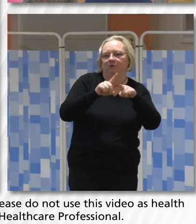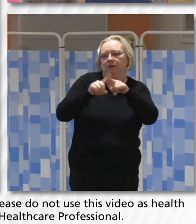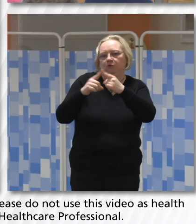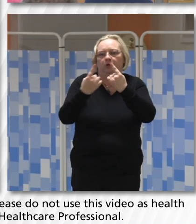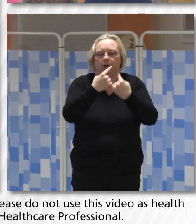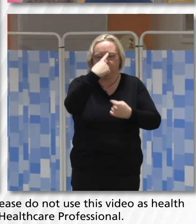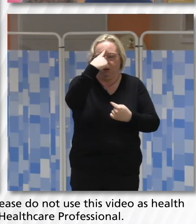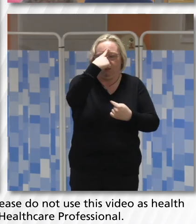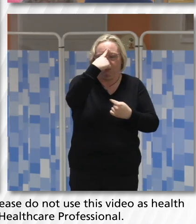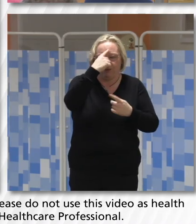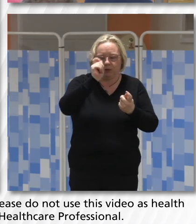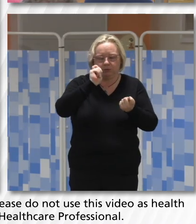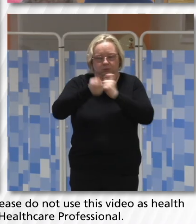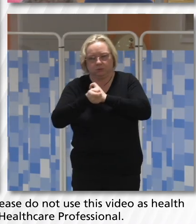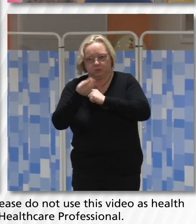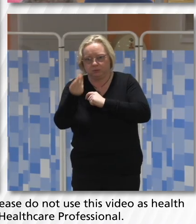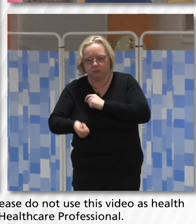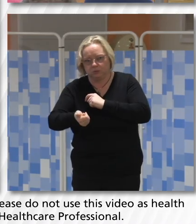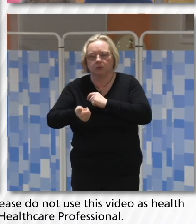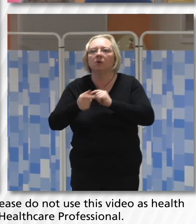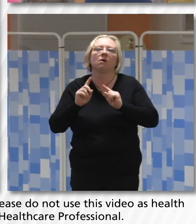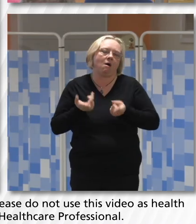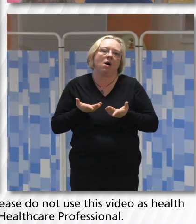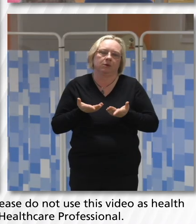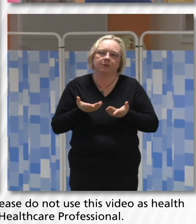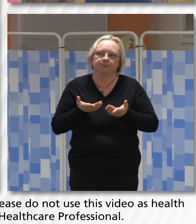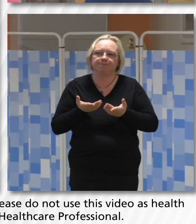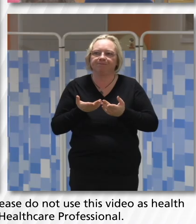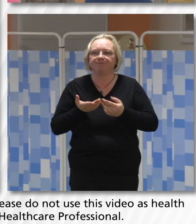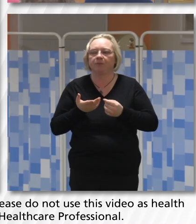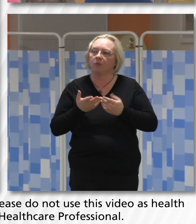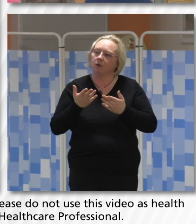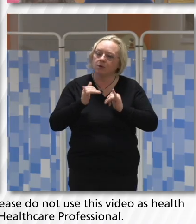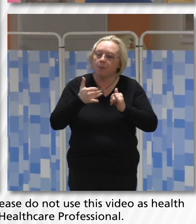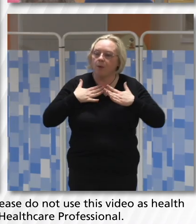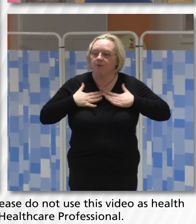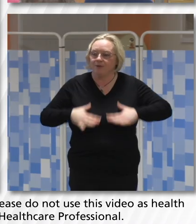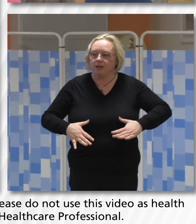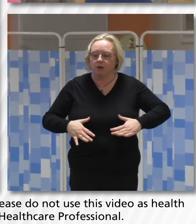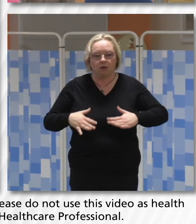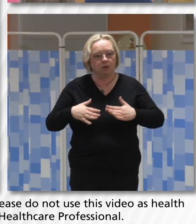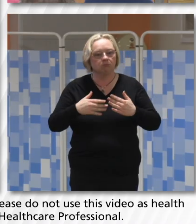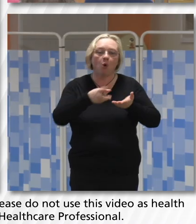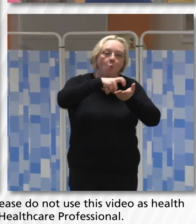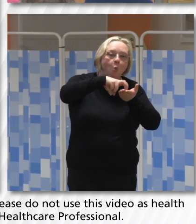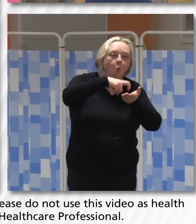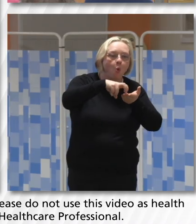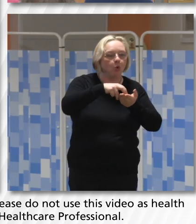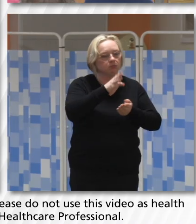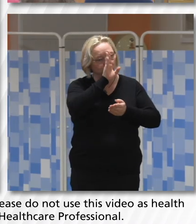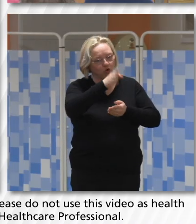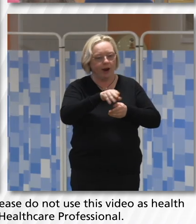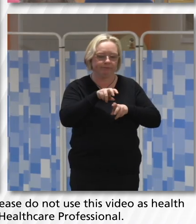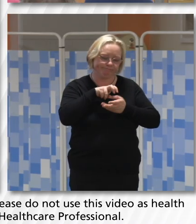and to make switches where you might be, there can be a physical thing that you're doing, like walking in a straight line. You